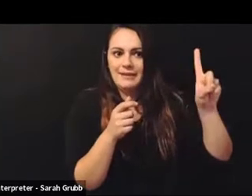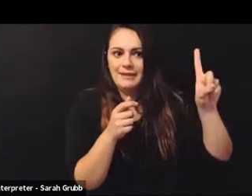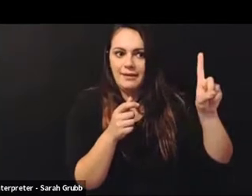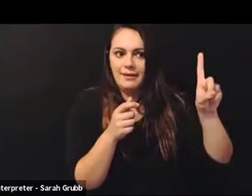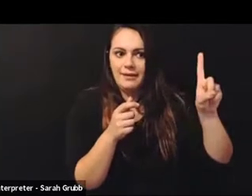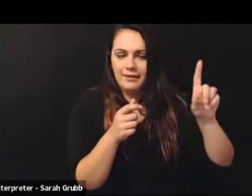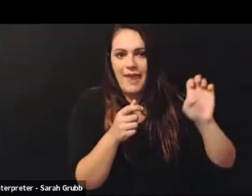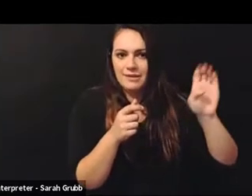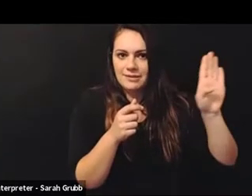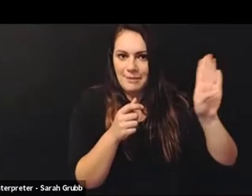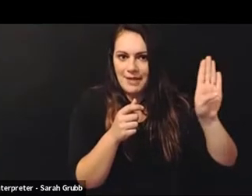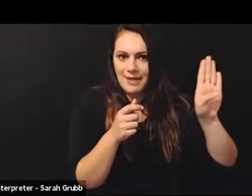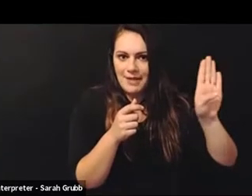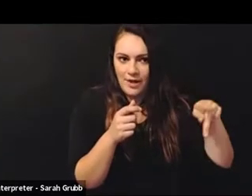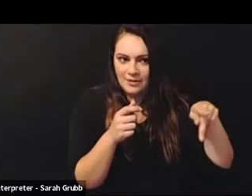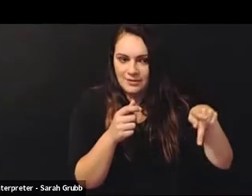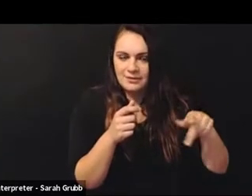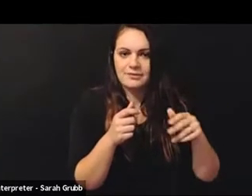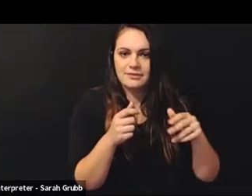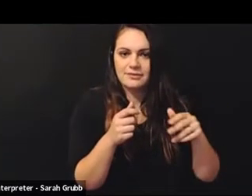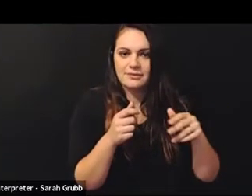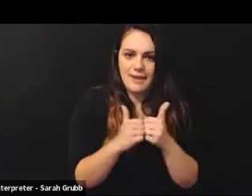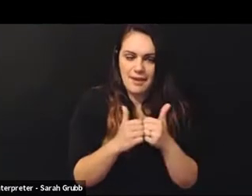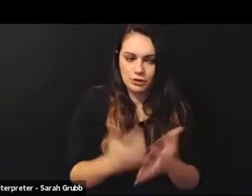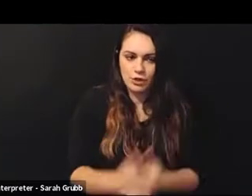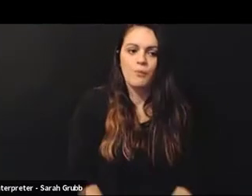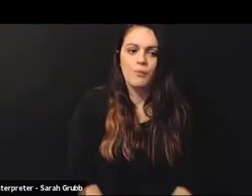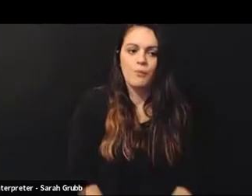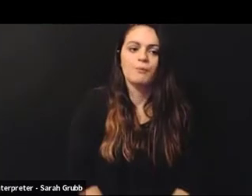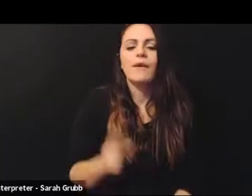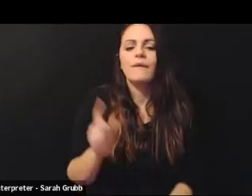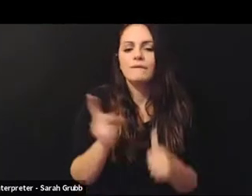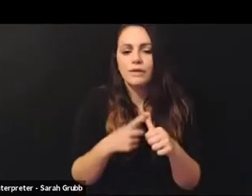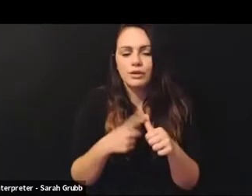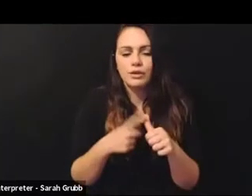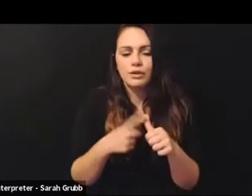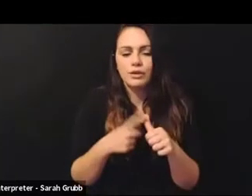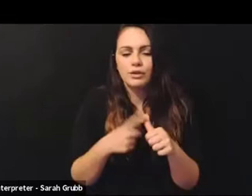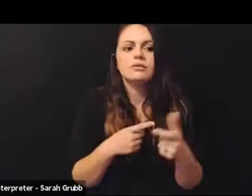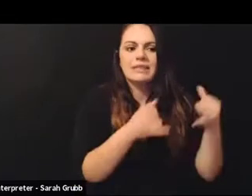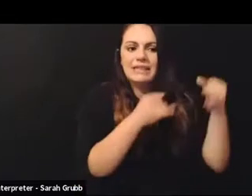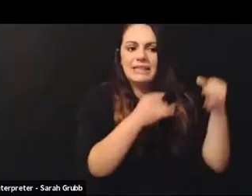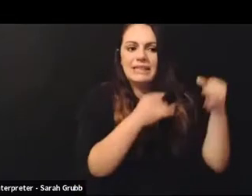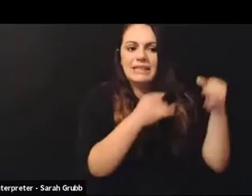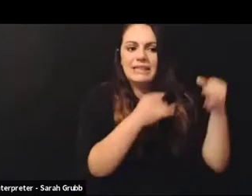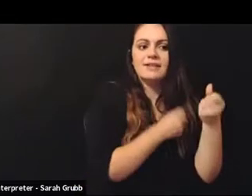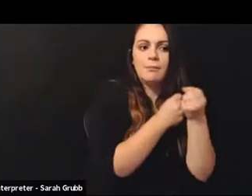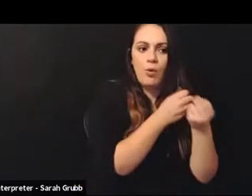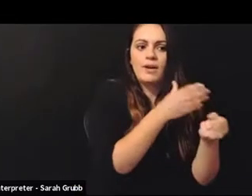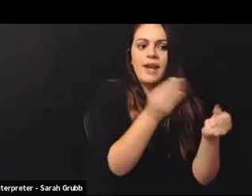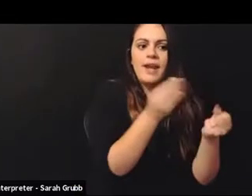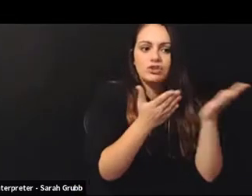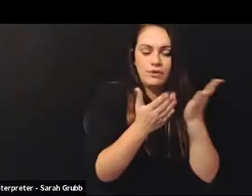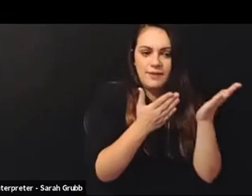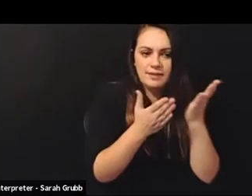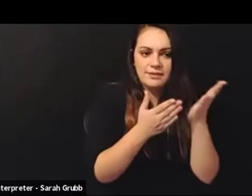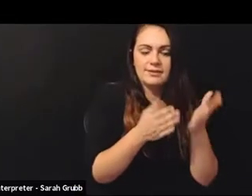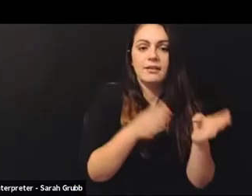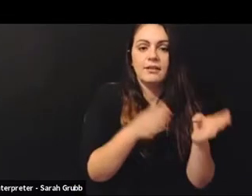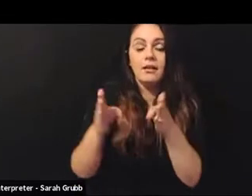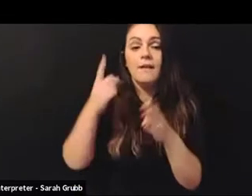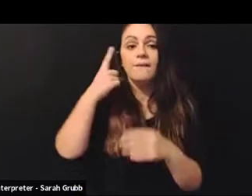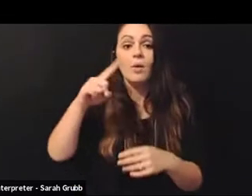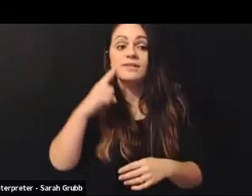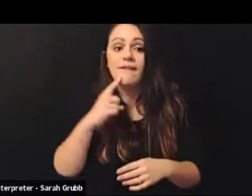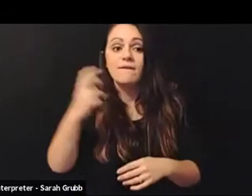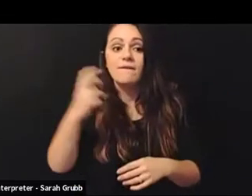with. So the first one is just individualized supports and services. And for DeafBlind, I think that always goes back